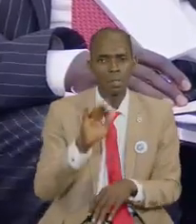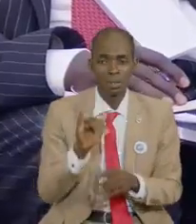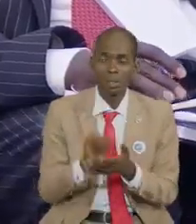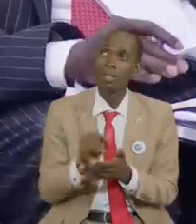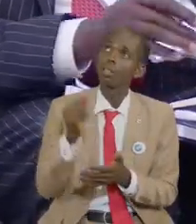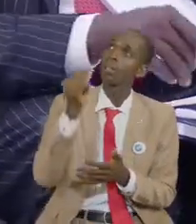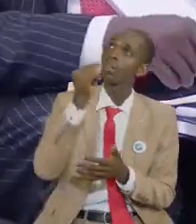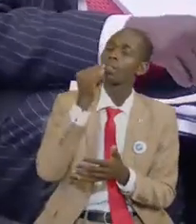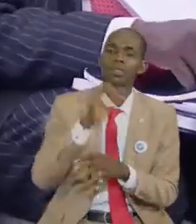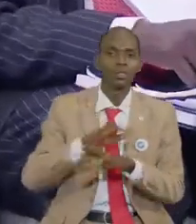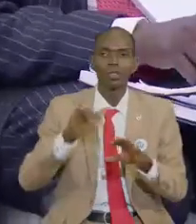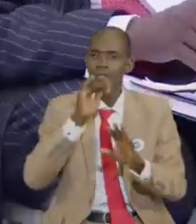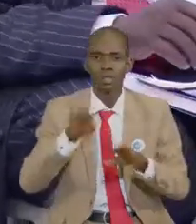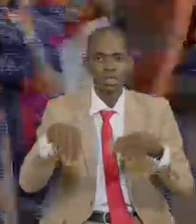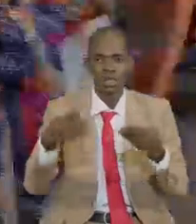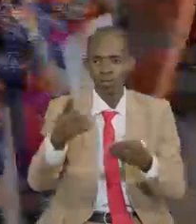sacrament.